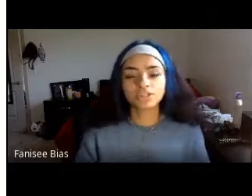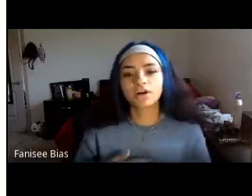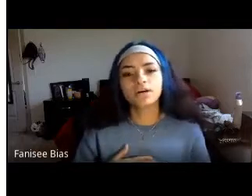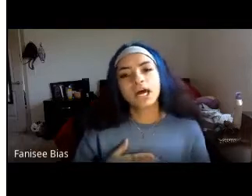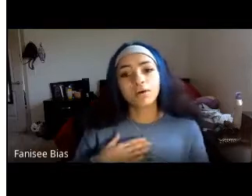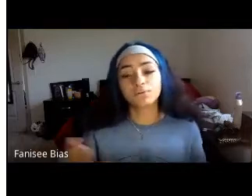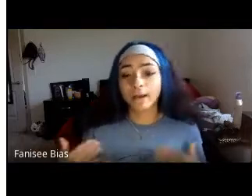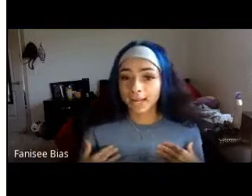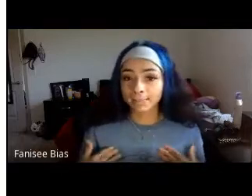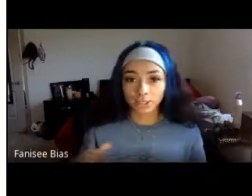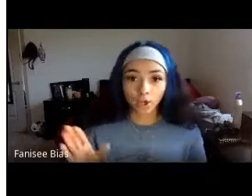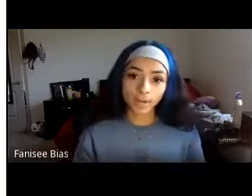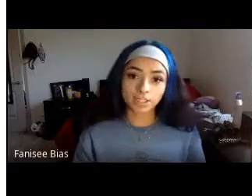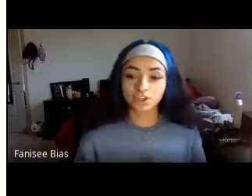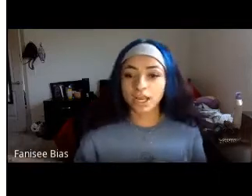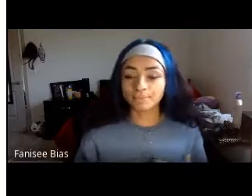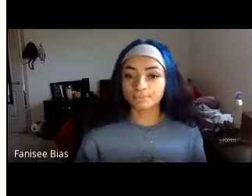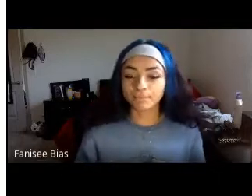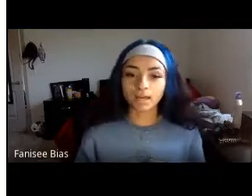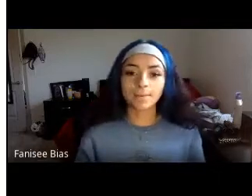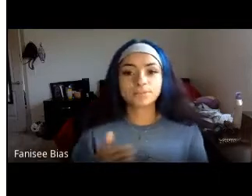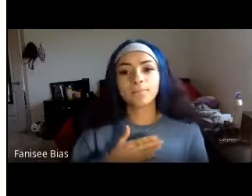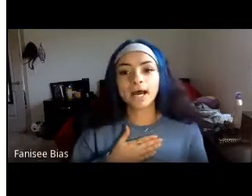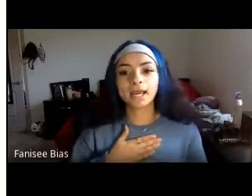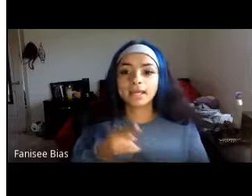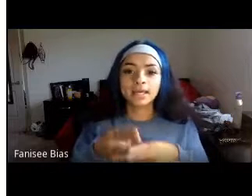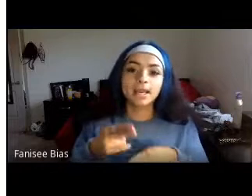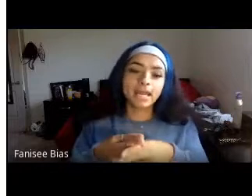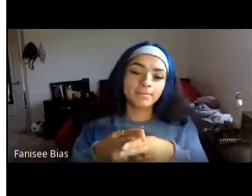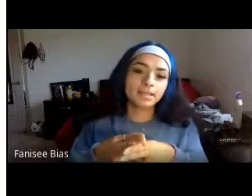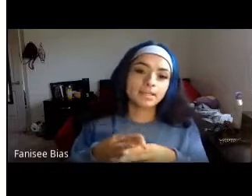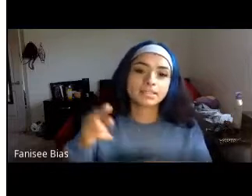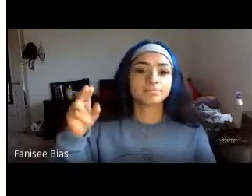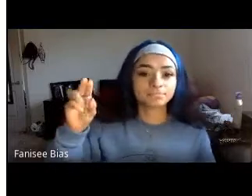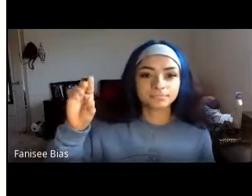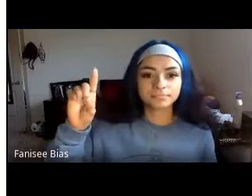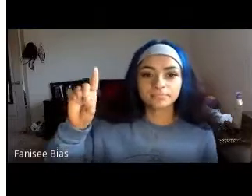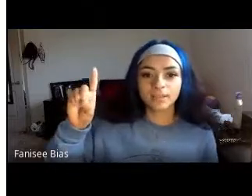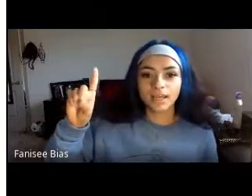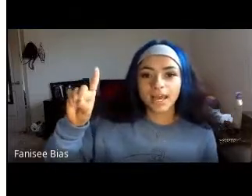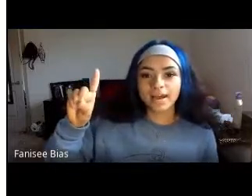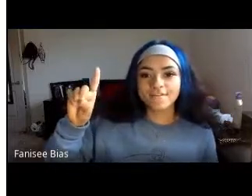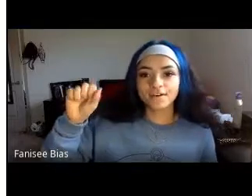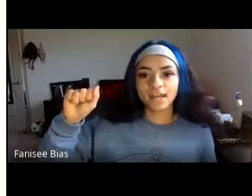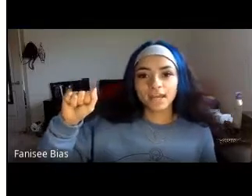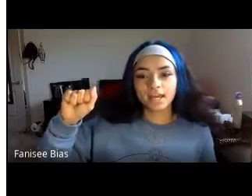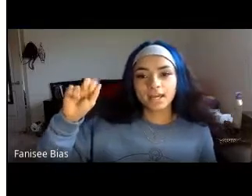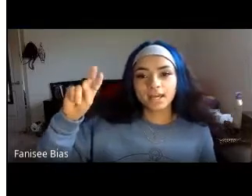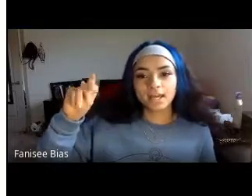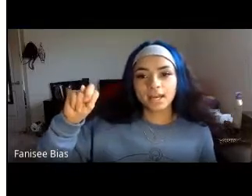do. So I'll do my name and y'all can practice your name. So my name is